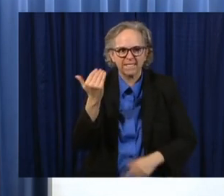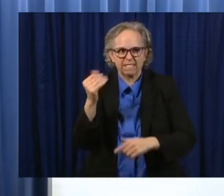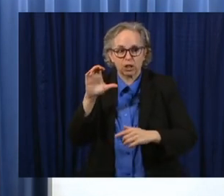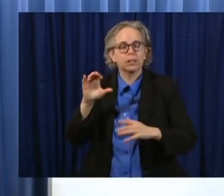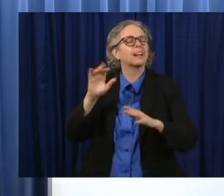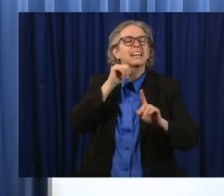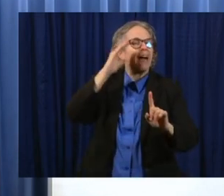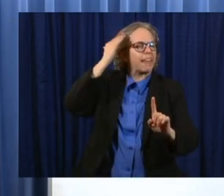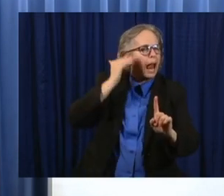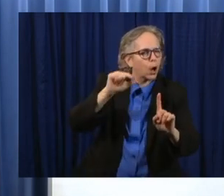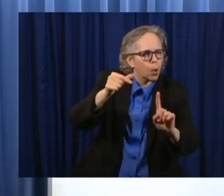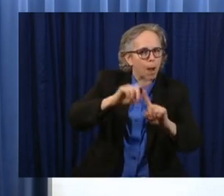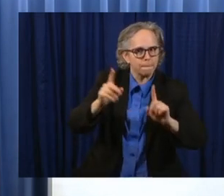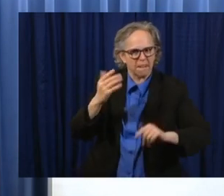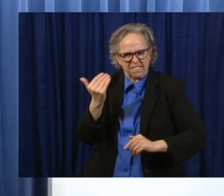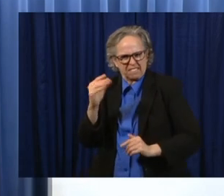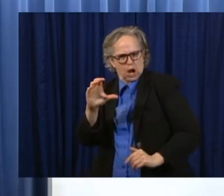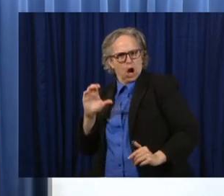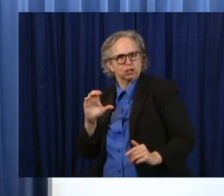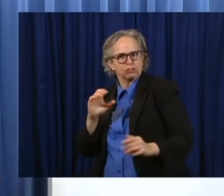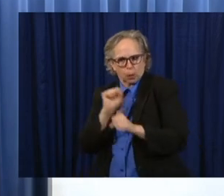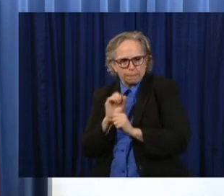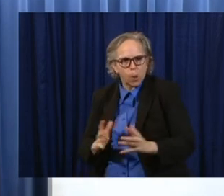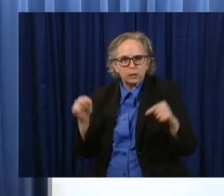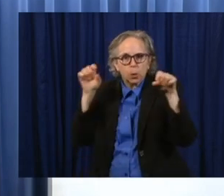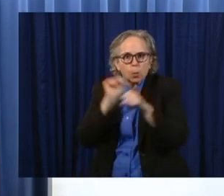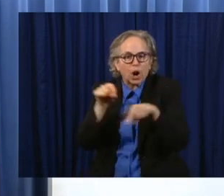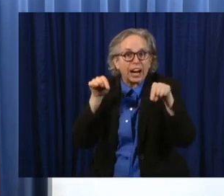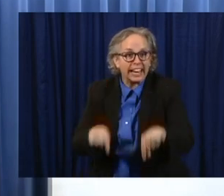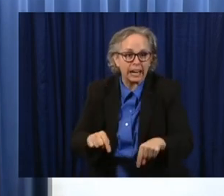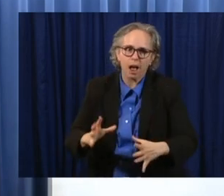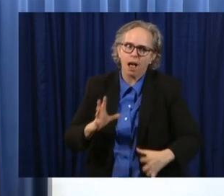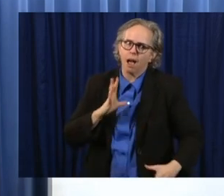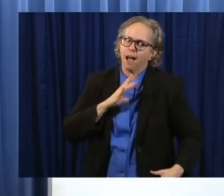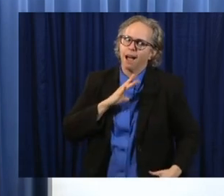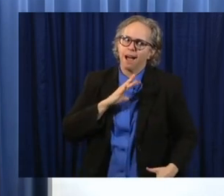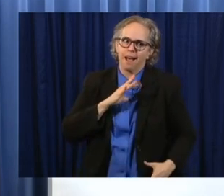them an Ohio company, and we're very happy about this agreement.